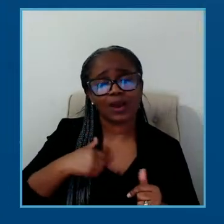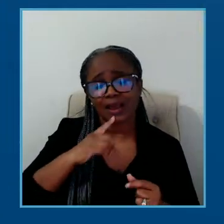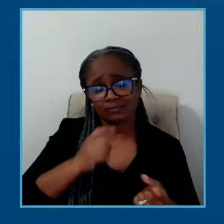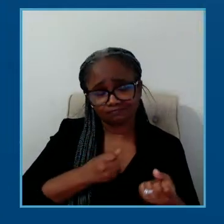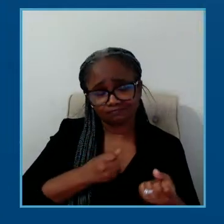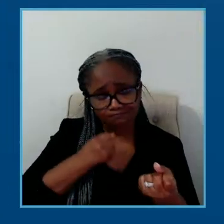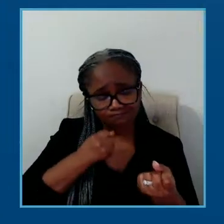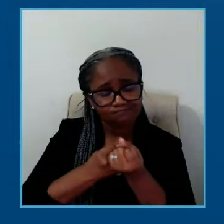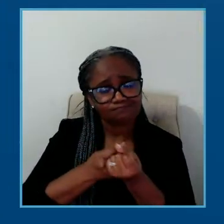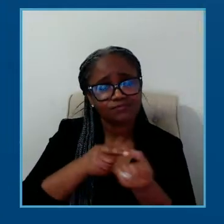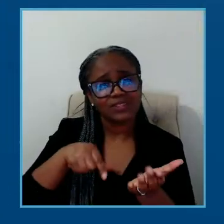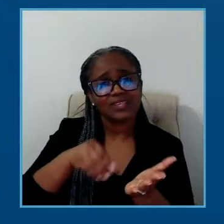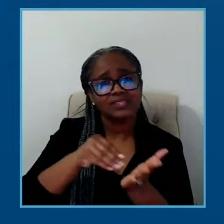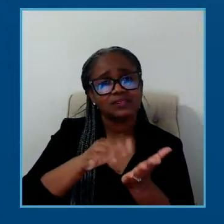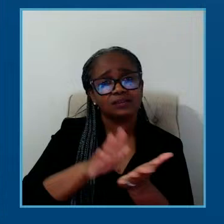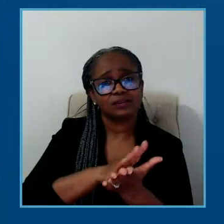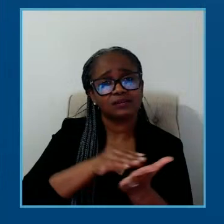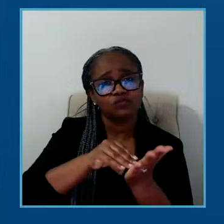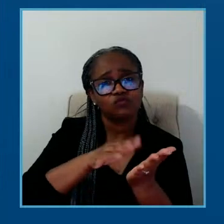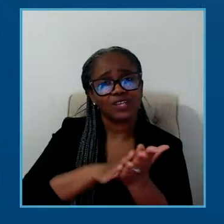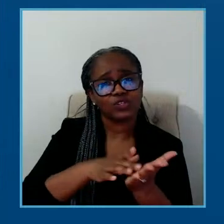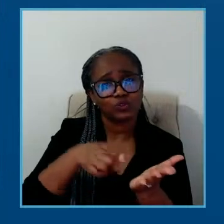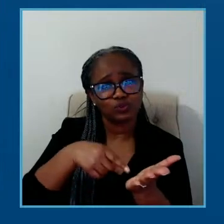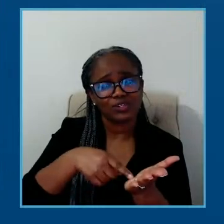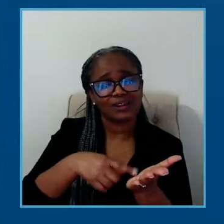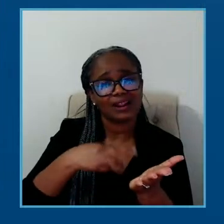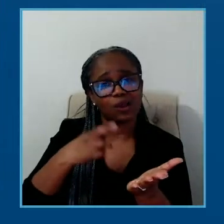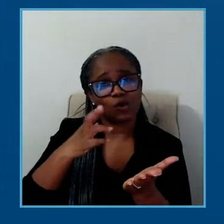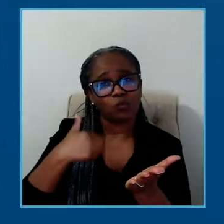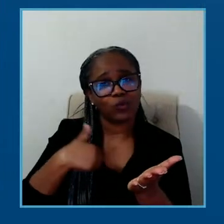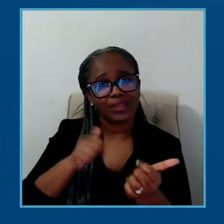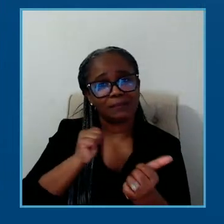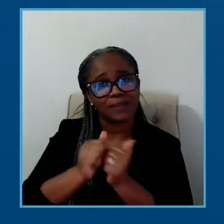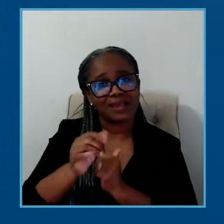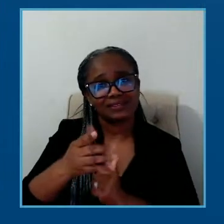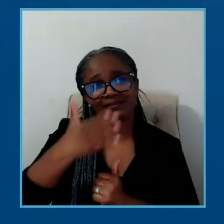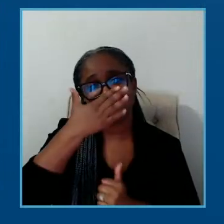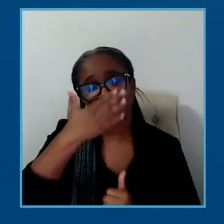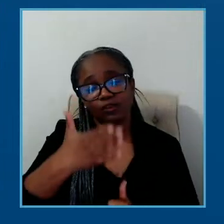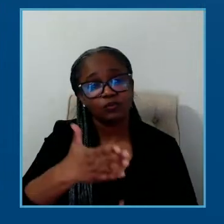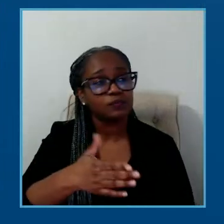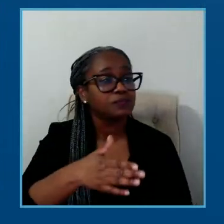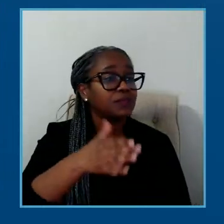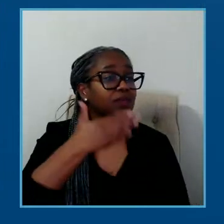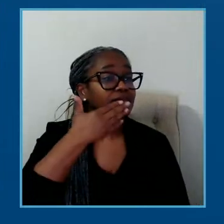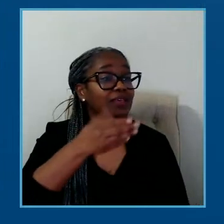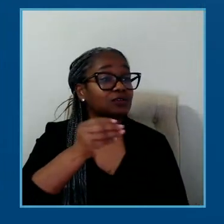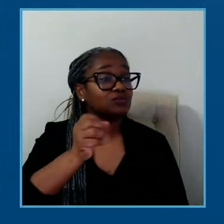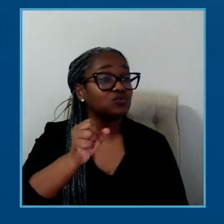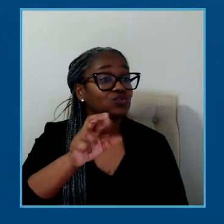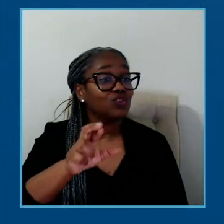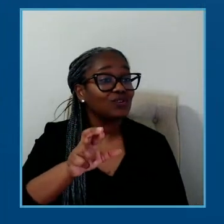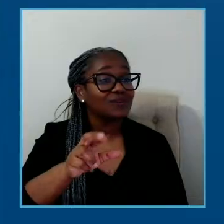that we can get it passed. Thank you. Oops. Thank you, sir. Mr. Middleton?